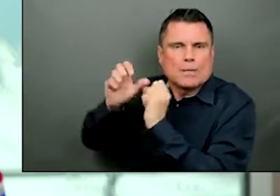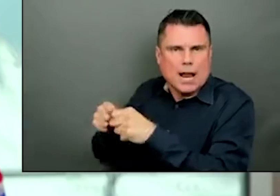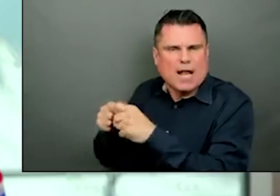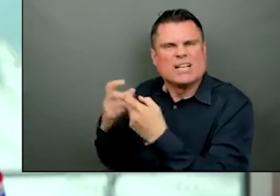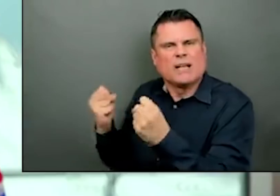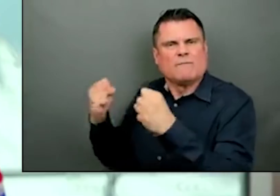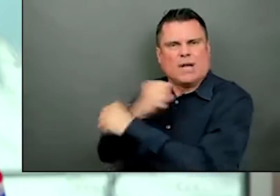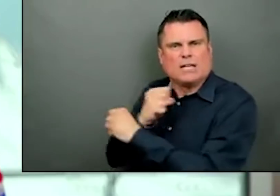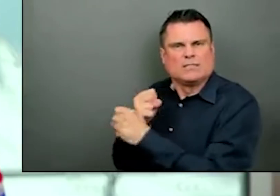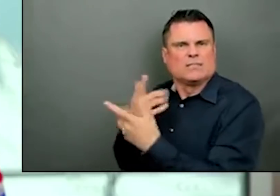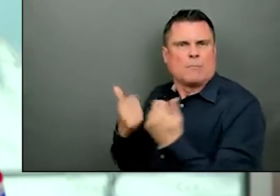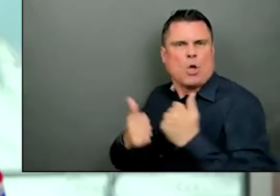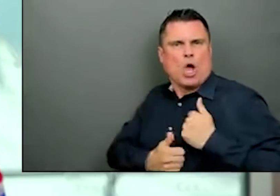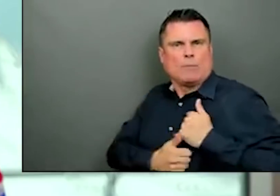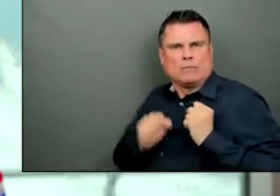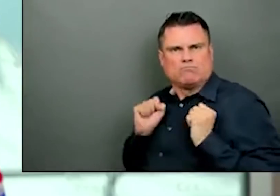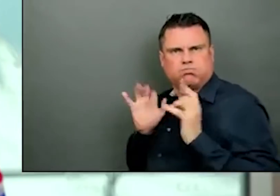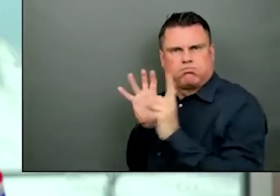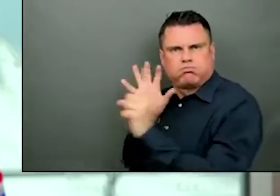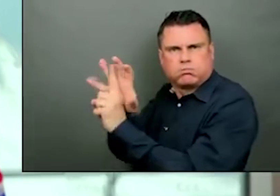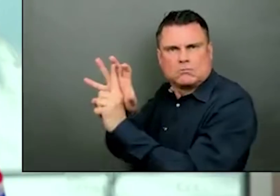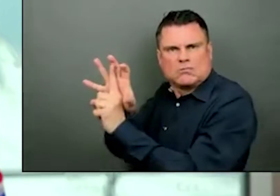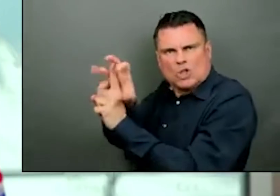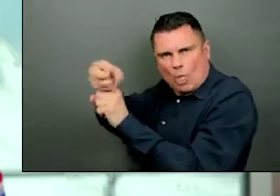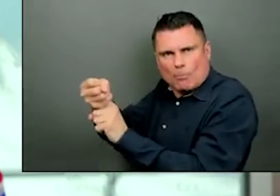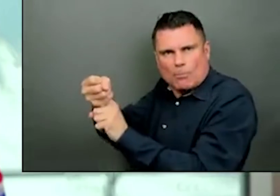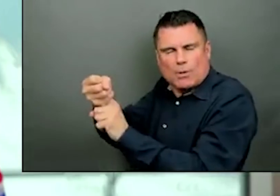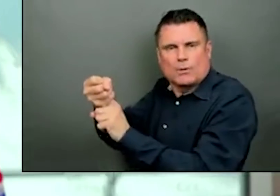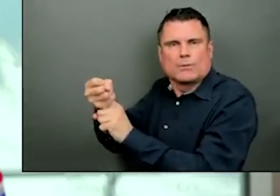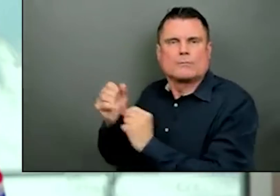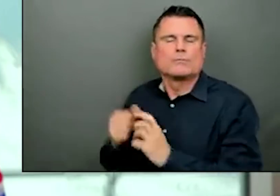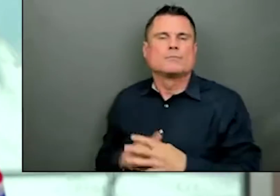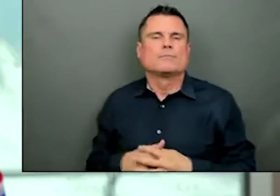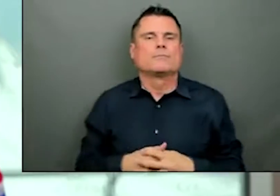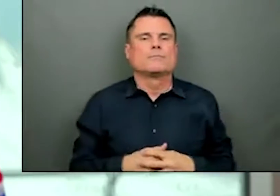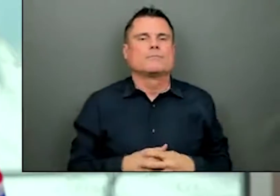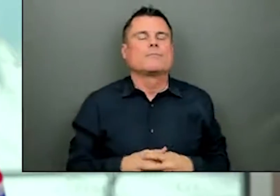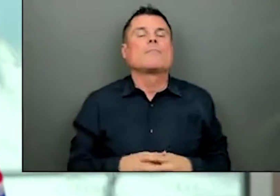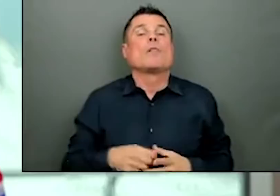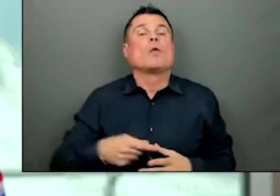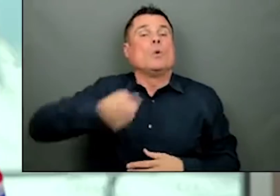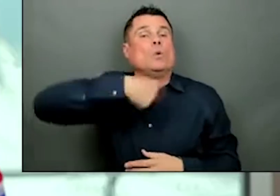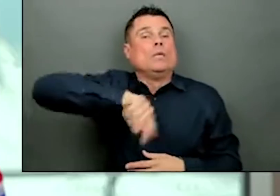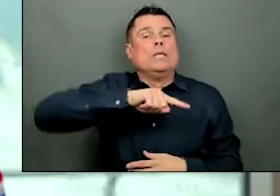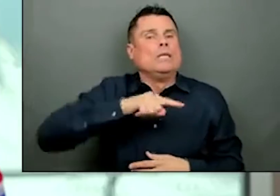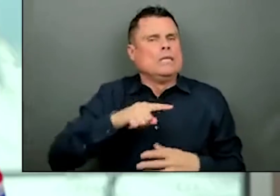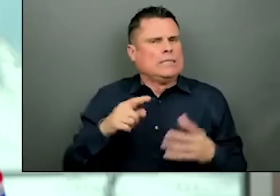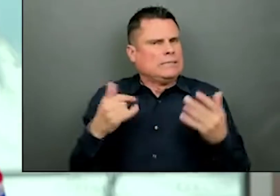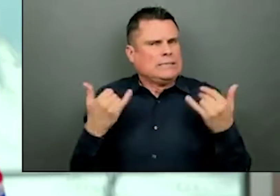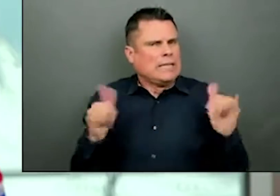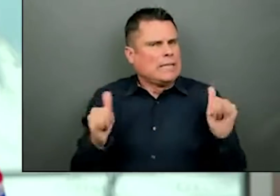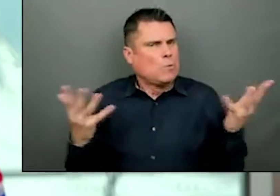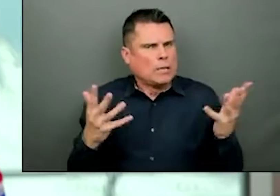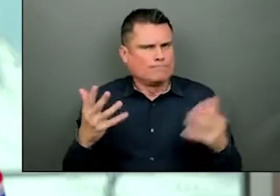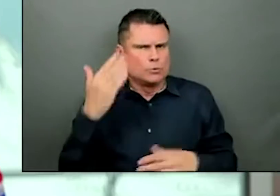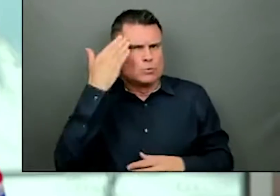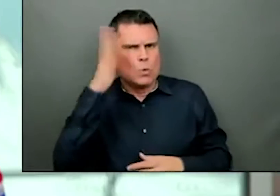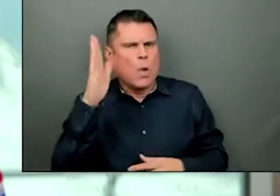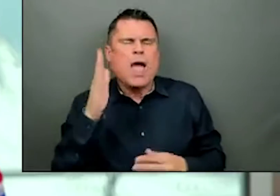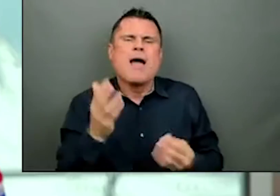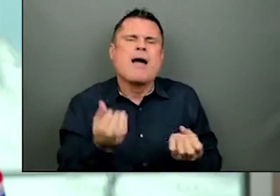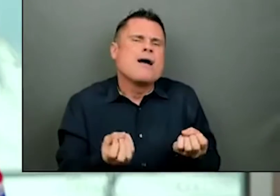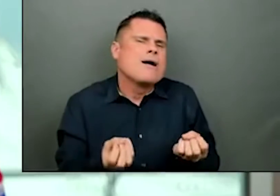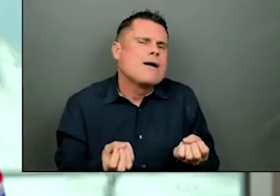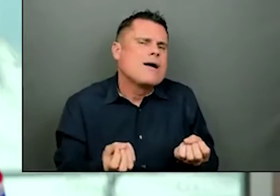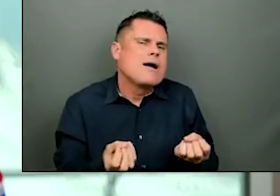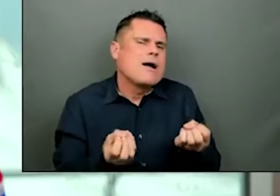antibodies we need in our blood to protect us from infection or from a disease with this virus. That's what we call a